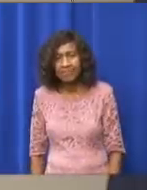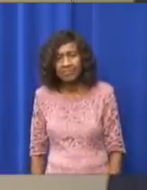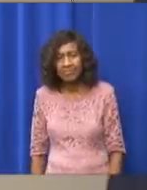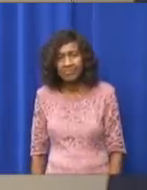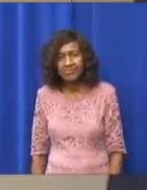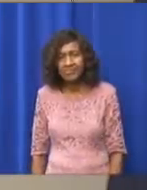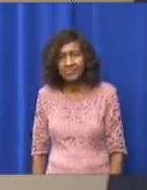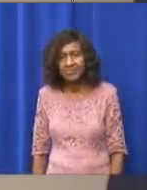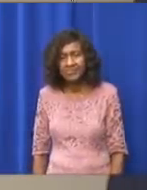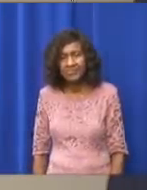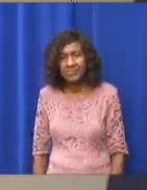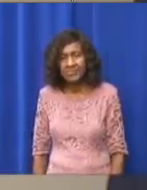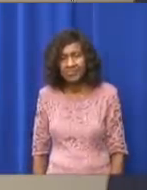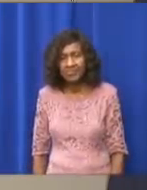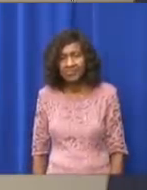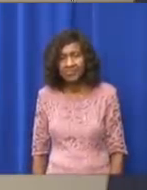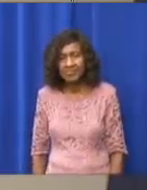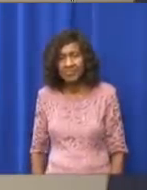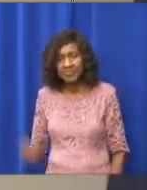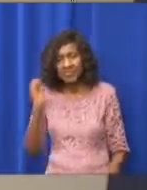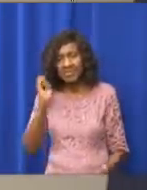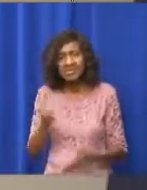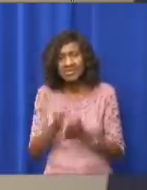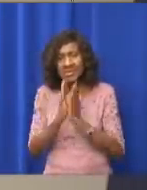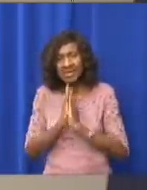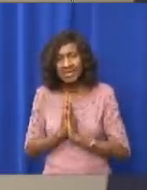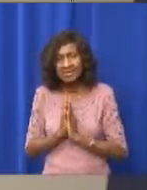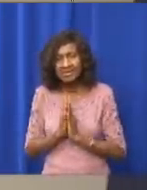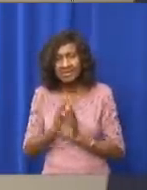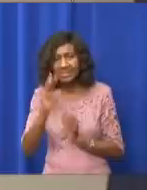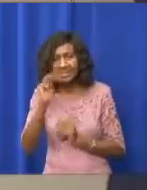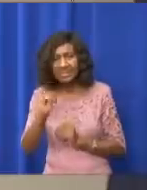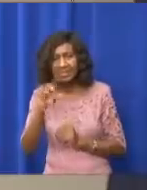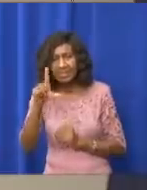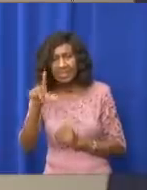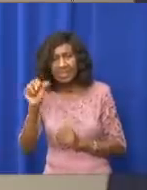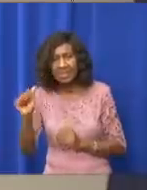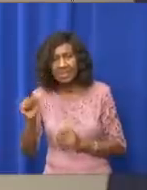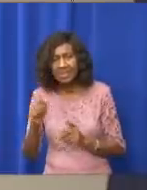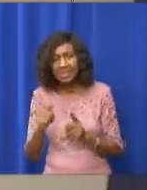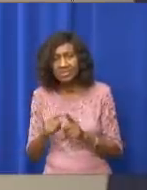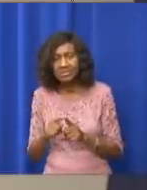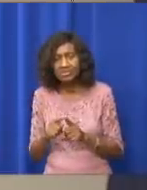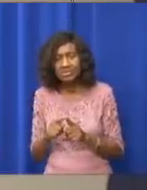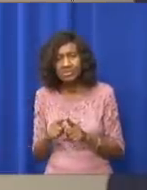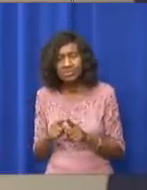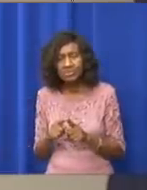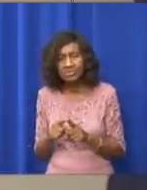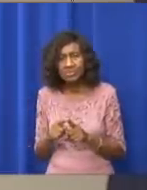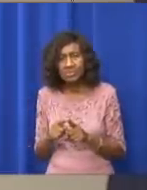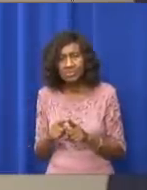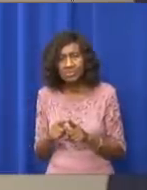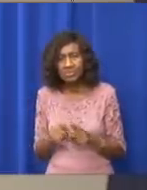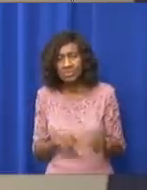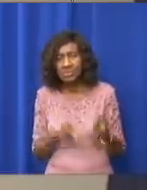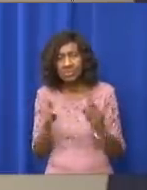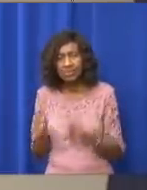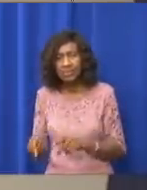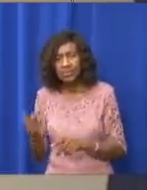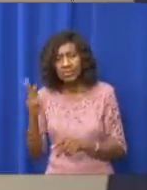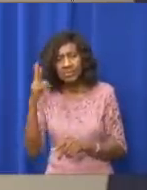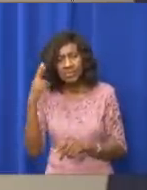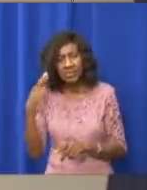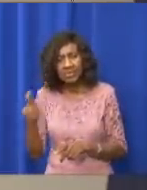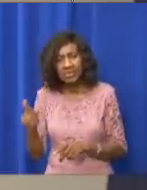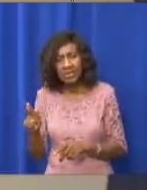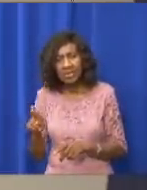I make a plea for them to make themselves available and post their numbers so that their